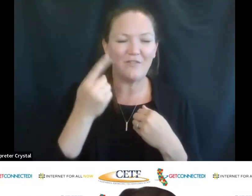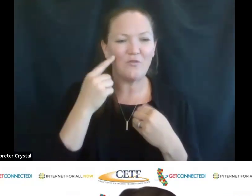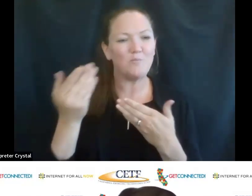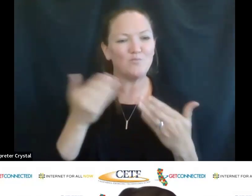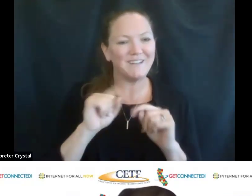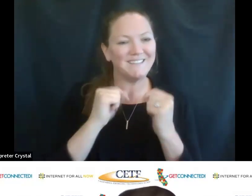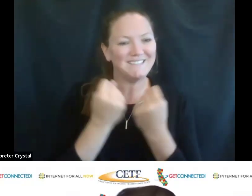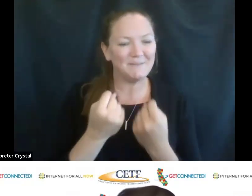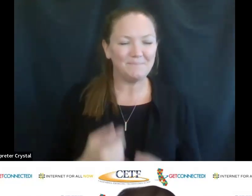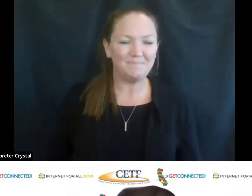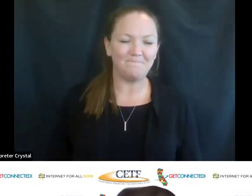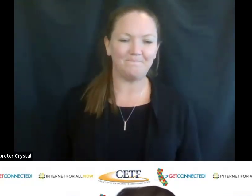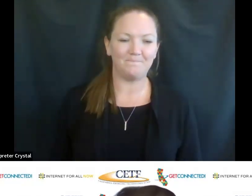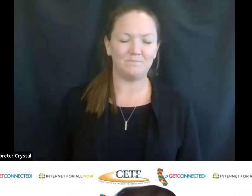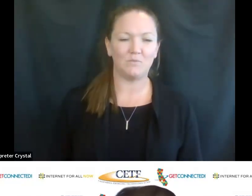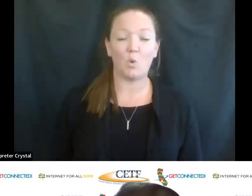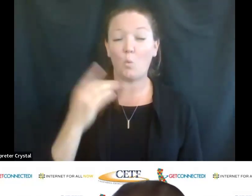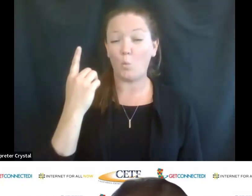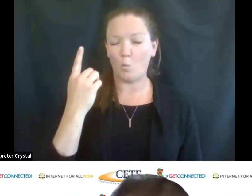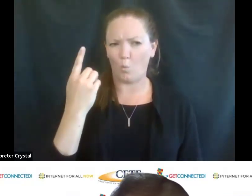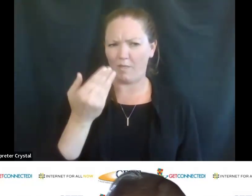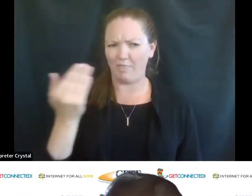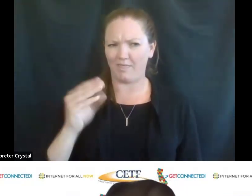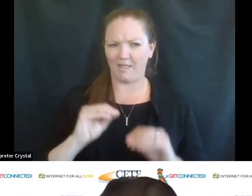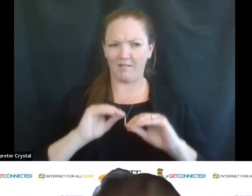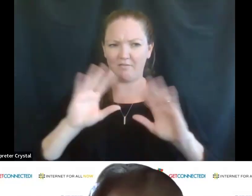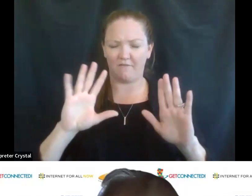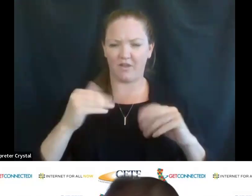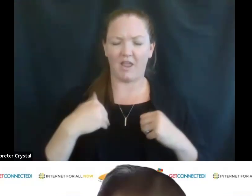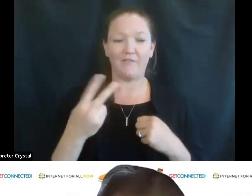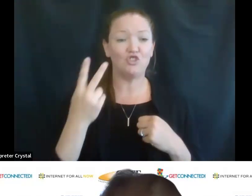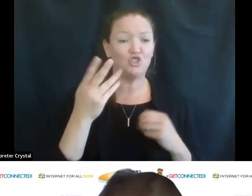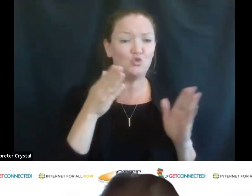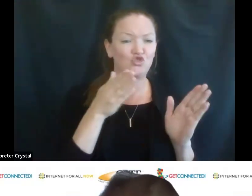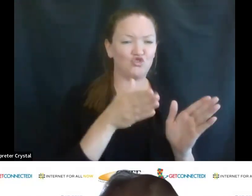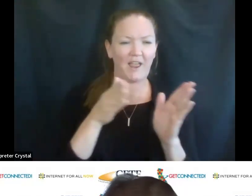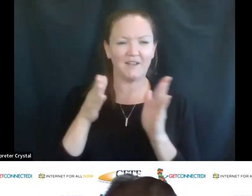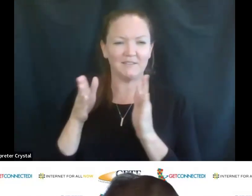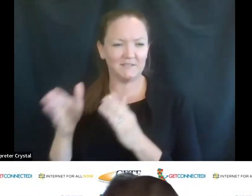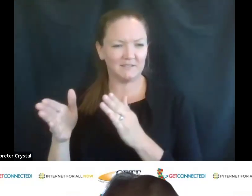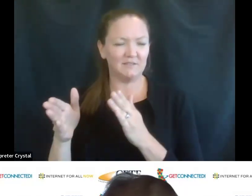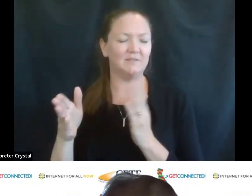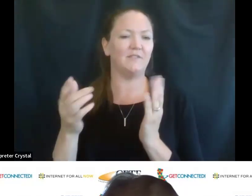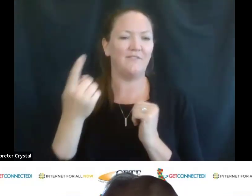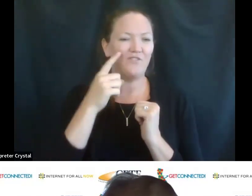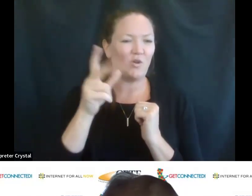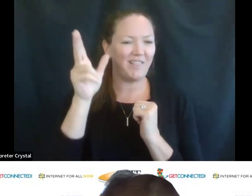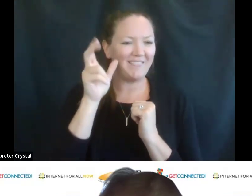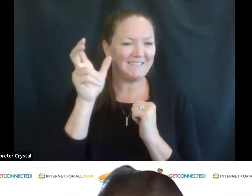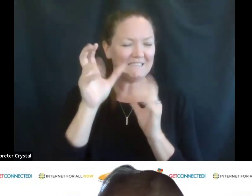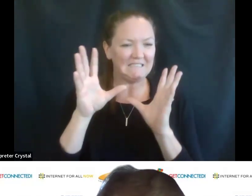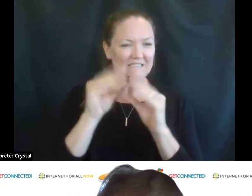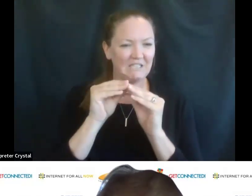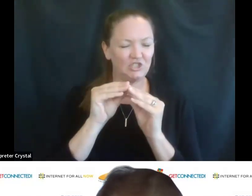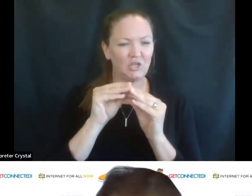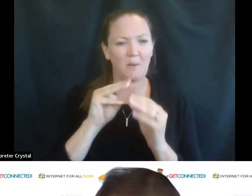And one point of clarification I had: while you have the 2 tracks of listening sessions in March